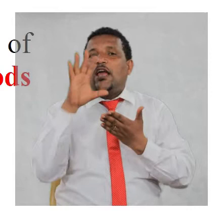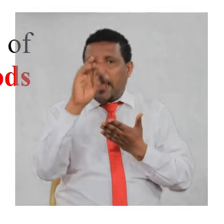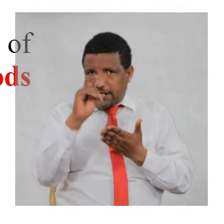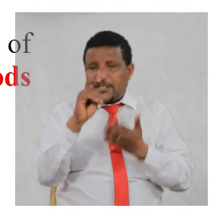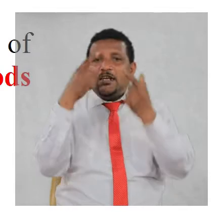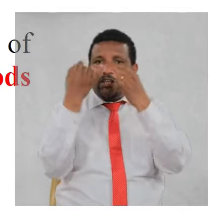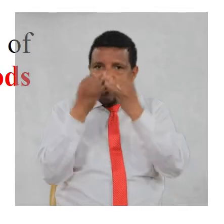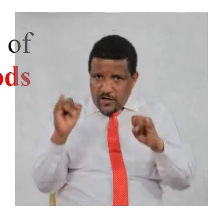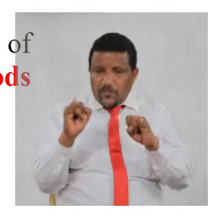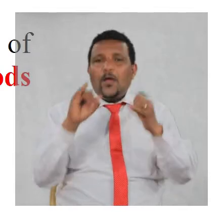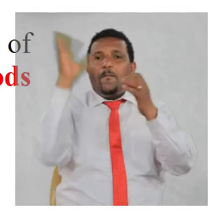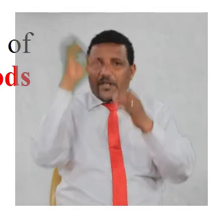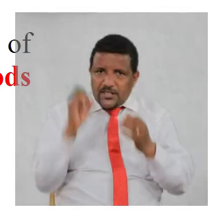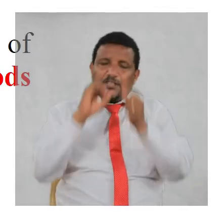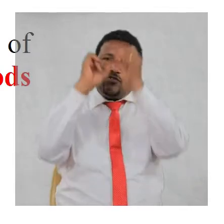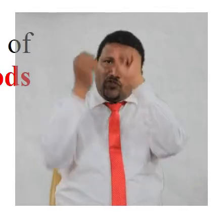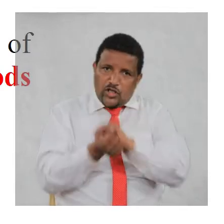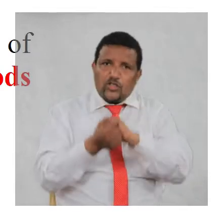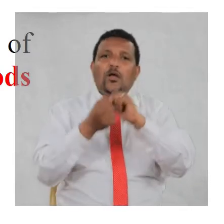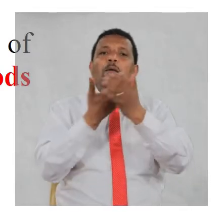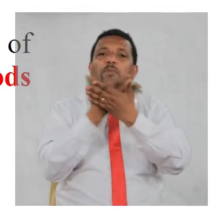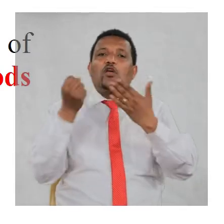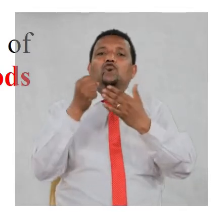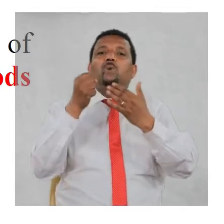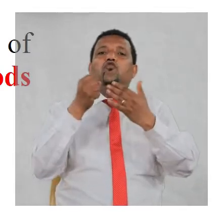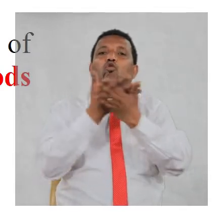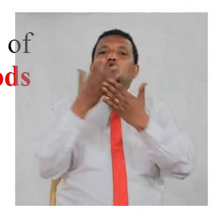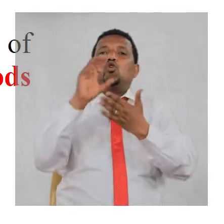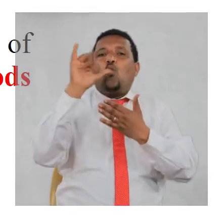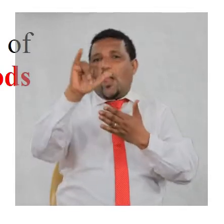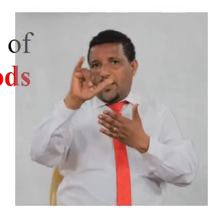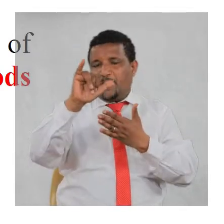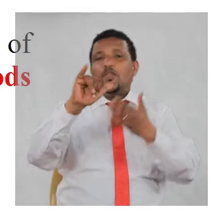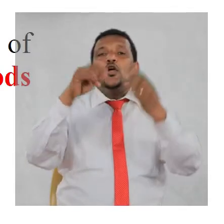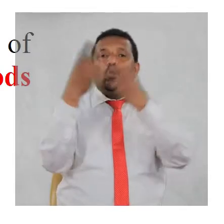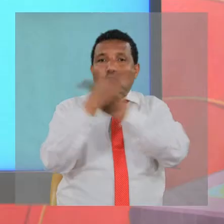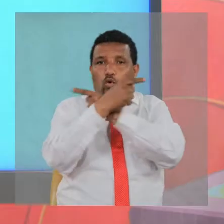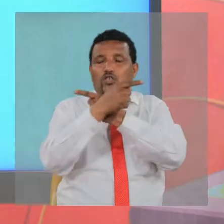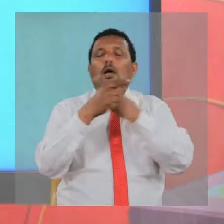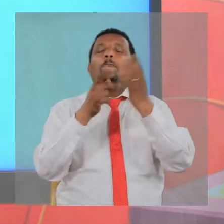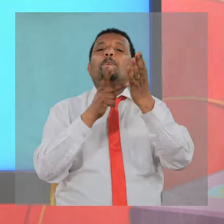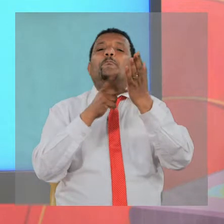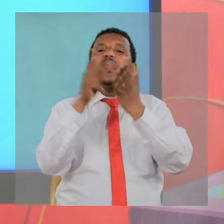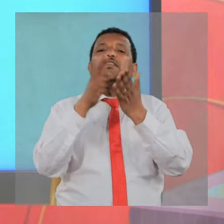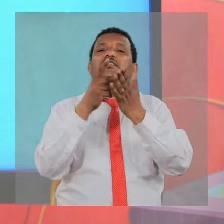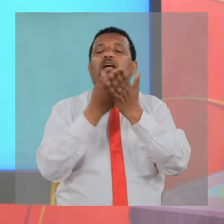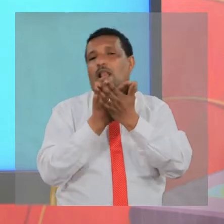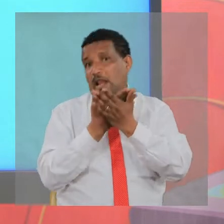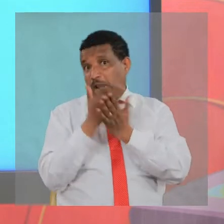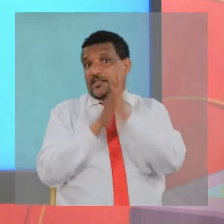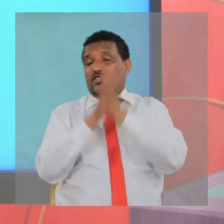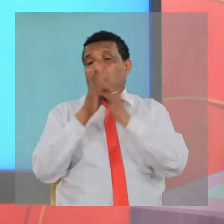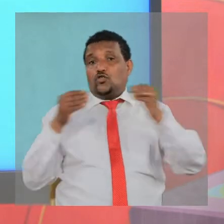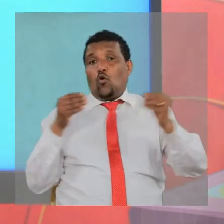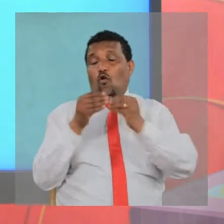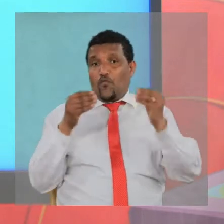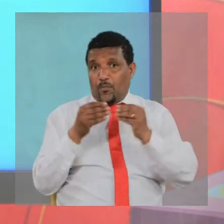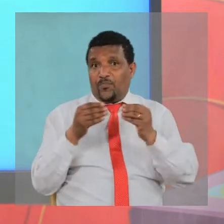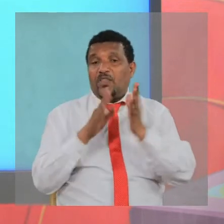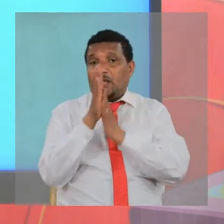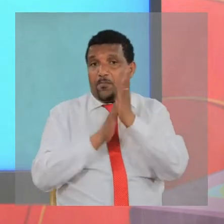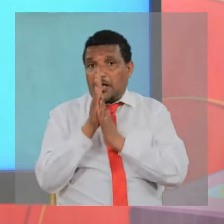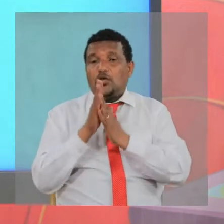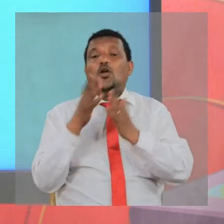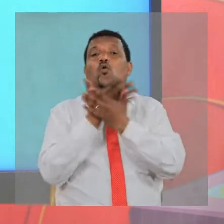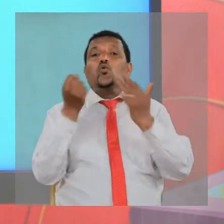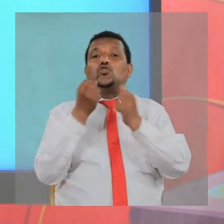divided by the percentage change in the price of good Y. The cross price elasticity of demand is used to distinguish whether the goods both